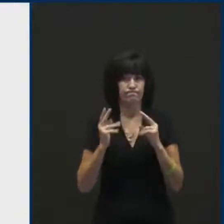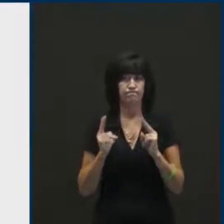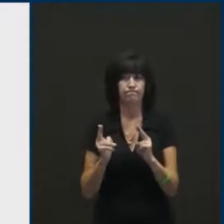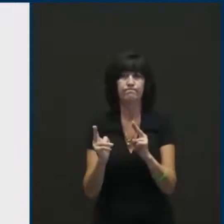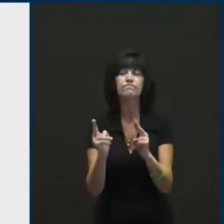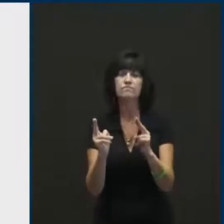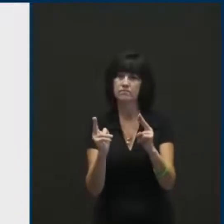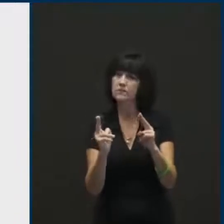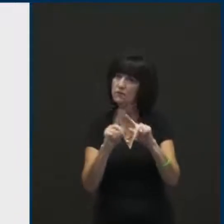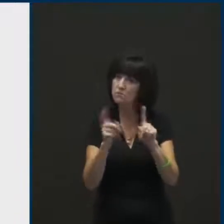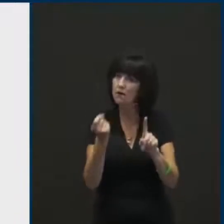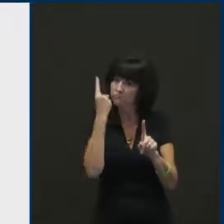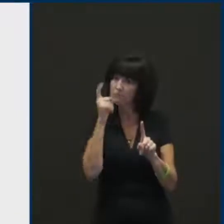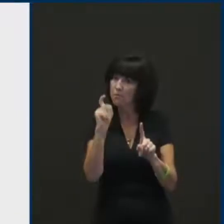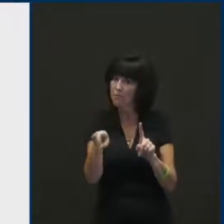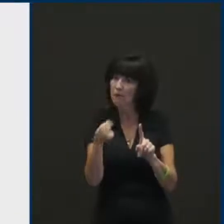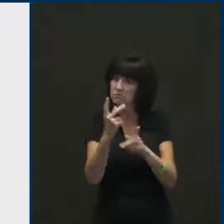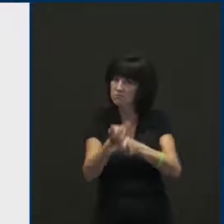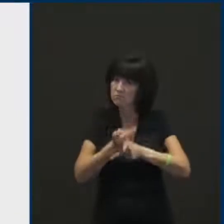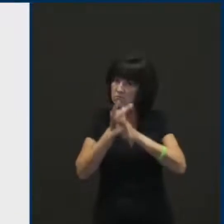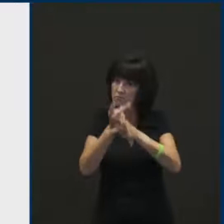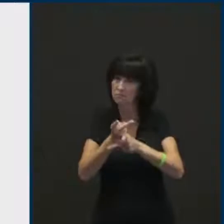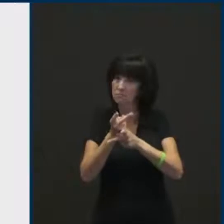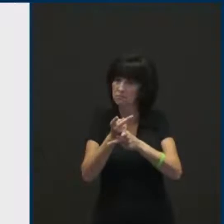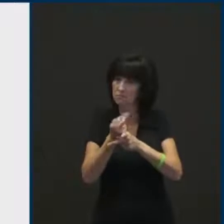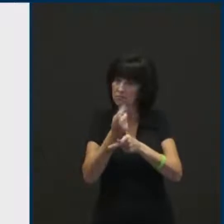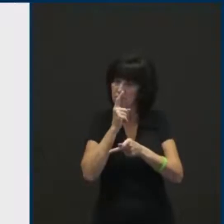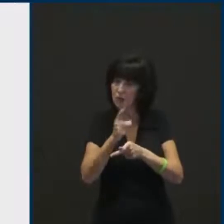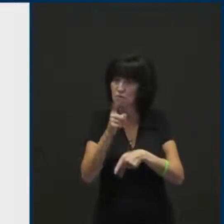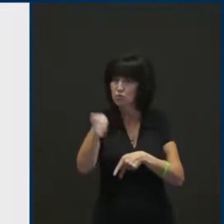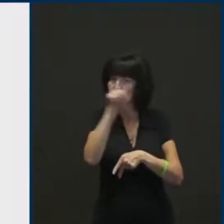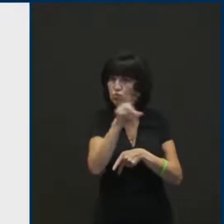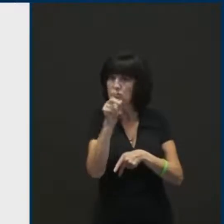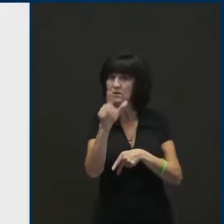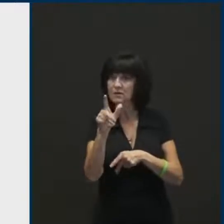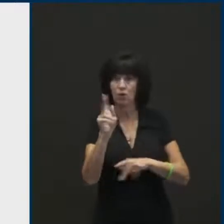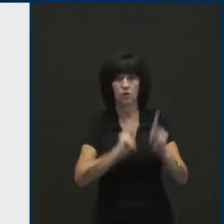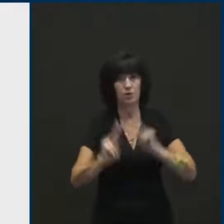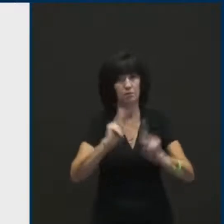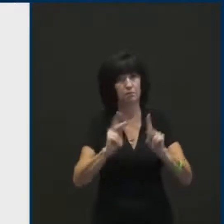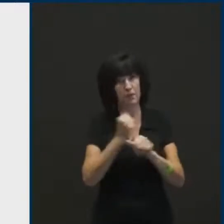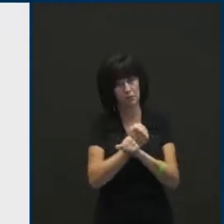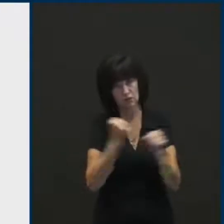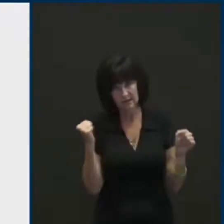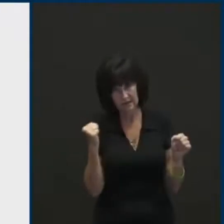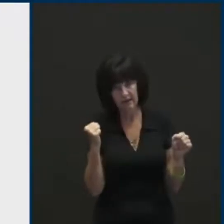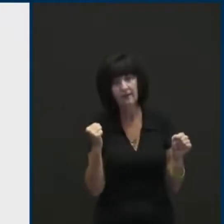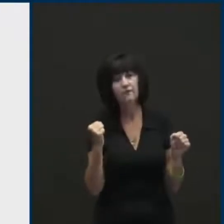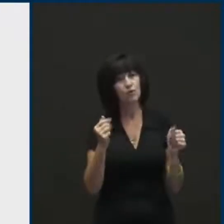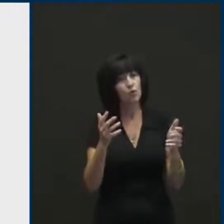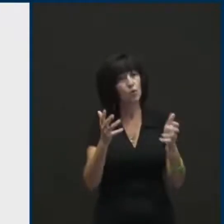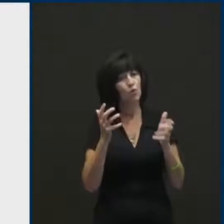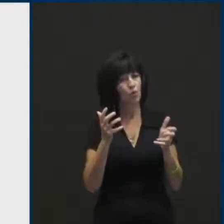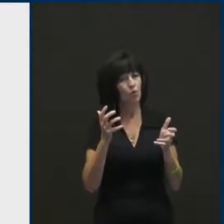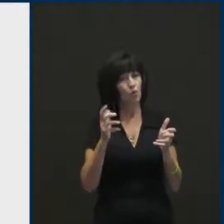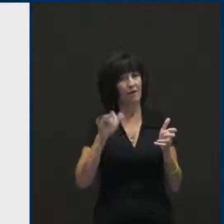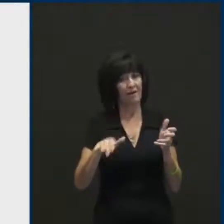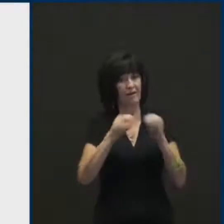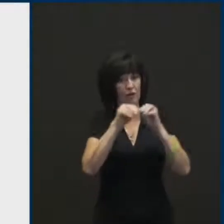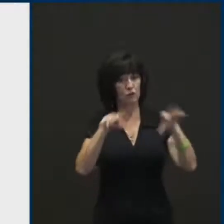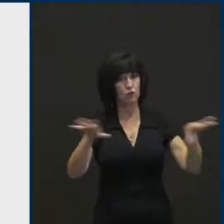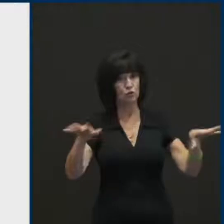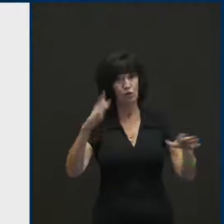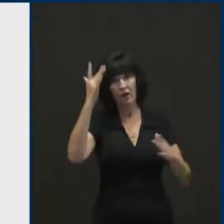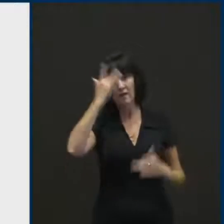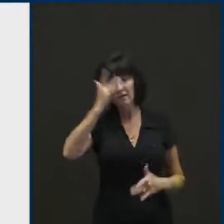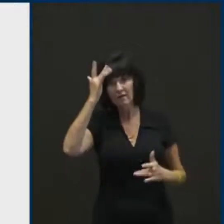continue to take the protective measures to keep Delawareans safe and to keep the spread of the virus down to a minimum